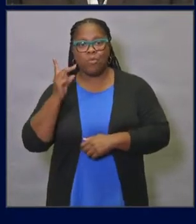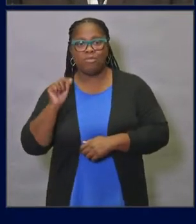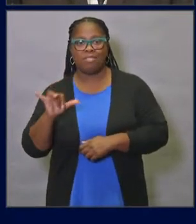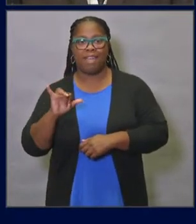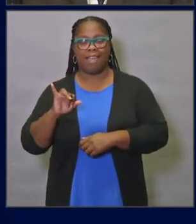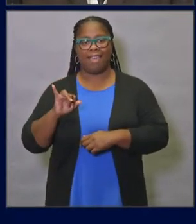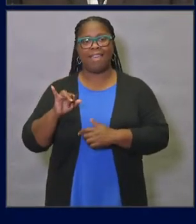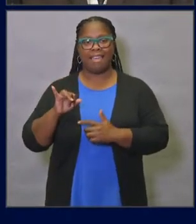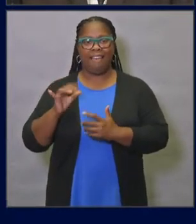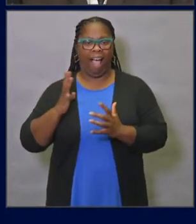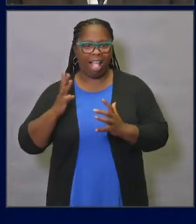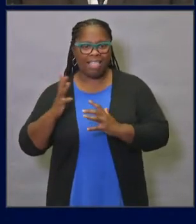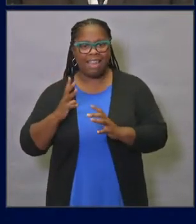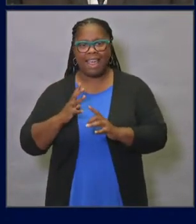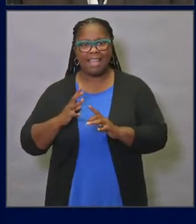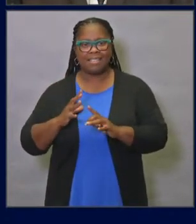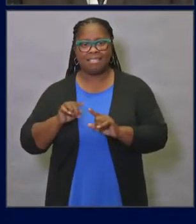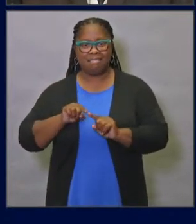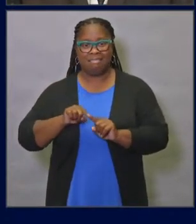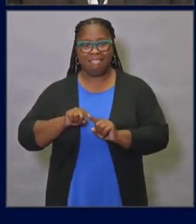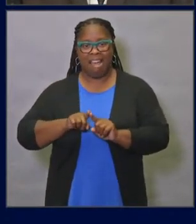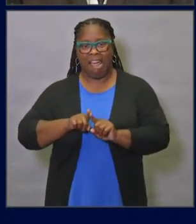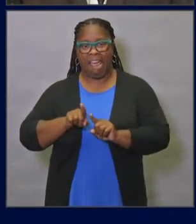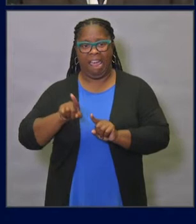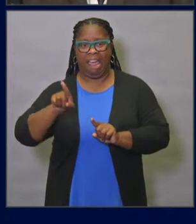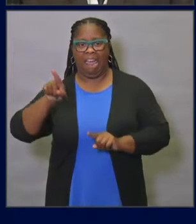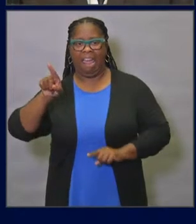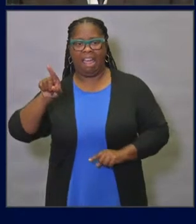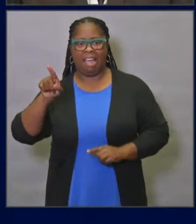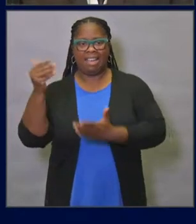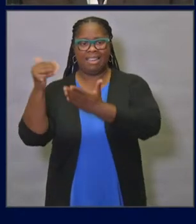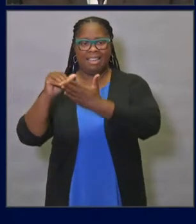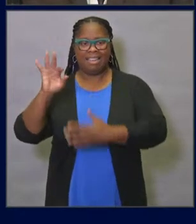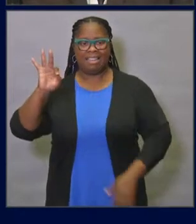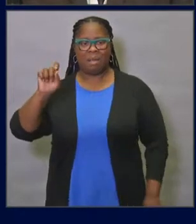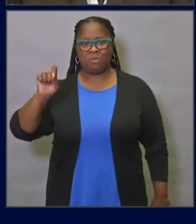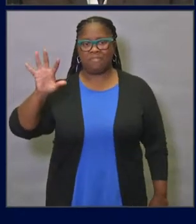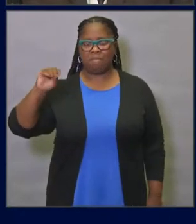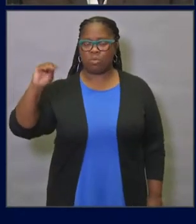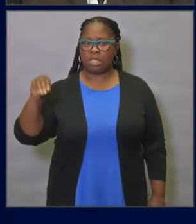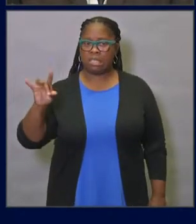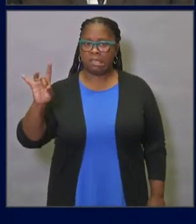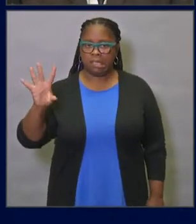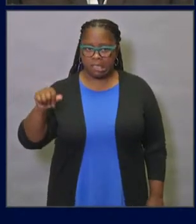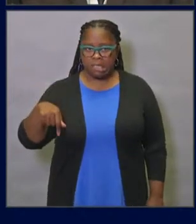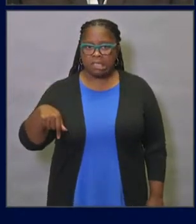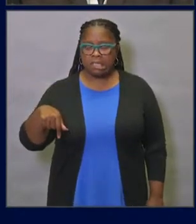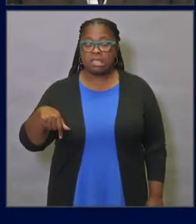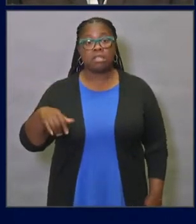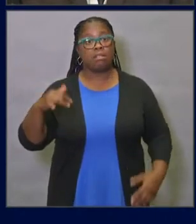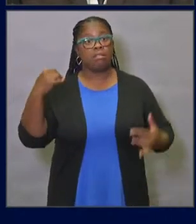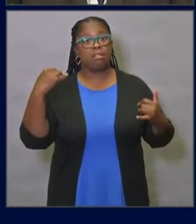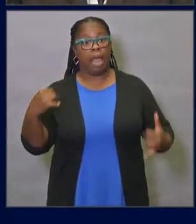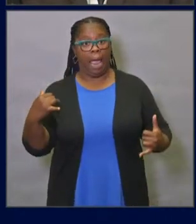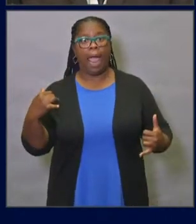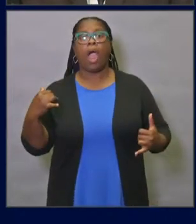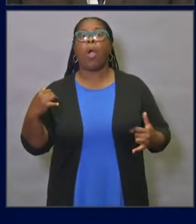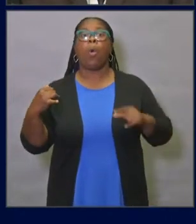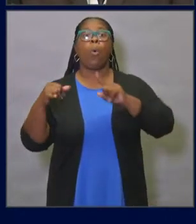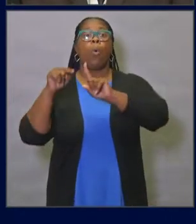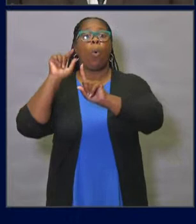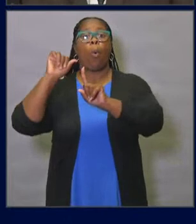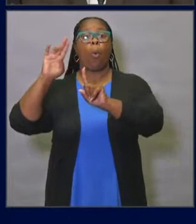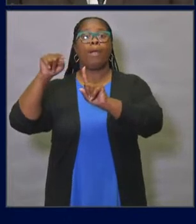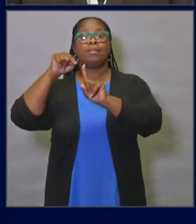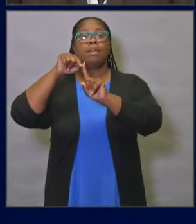rate increased quickly and peaked at 9.5%. This month, we have seen a return to the test positivity rates we were seeing